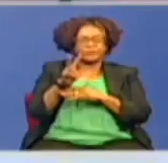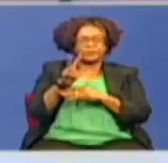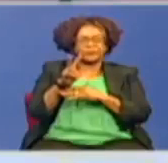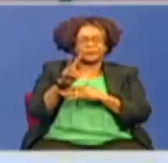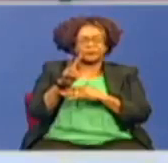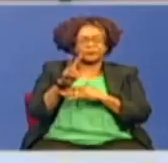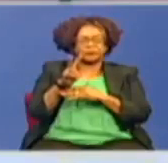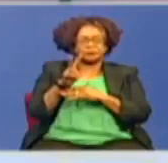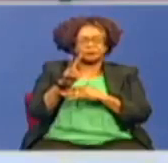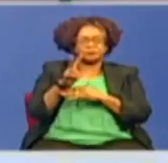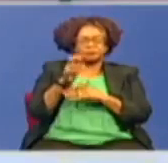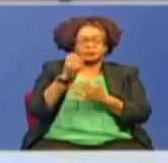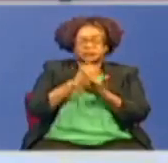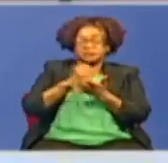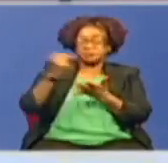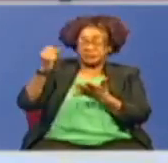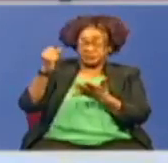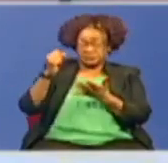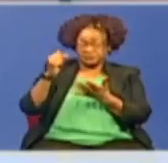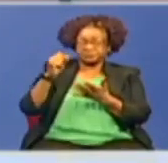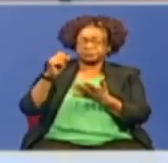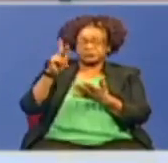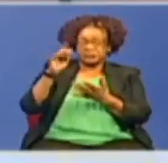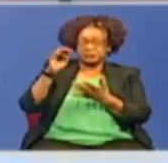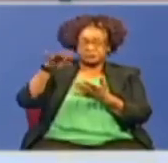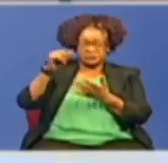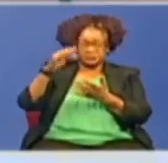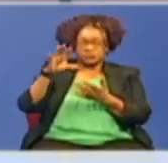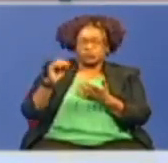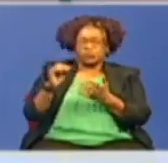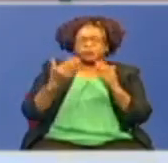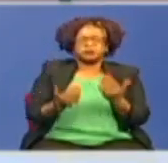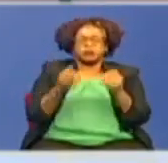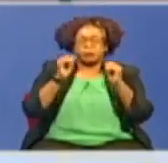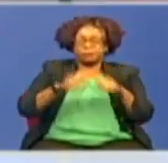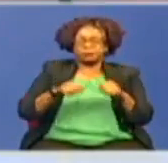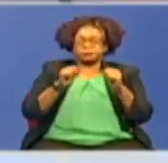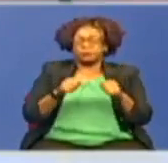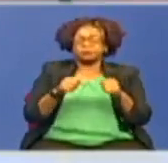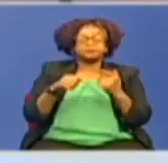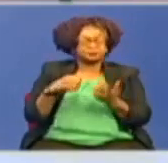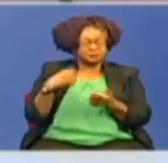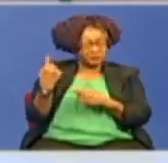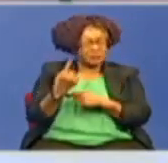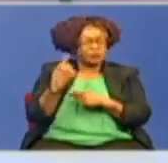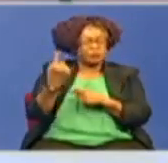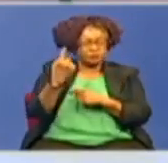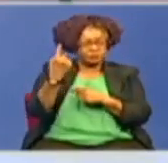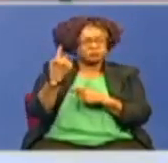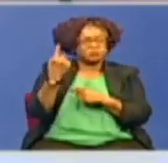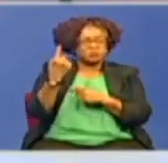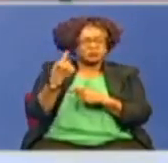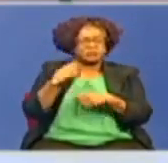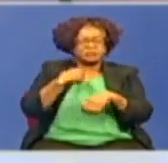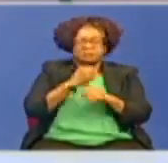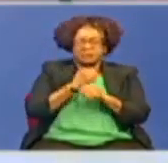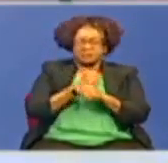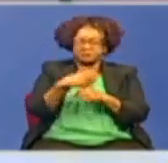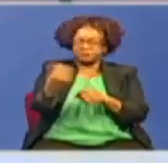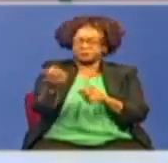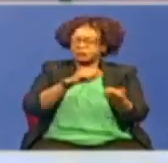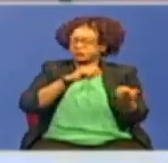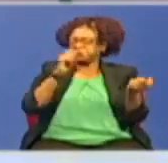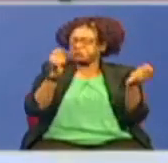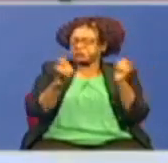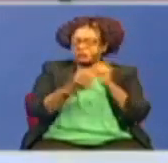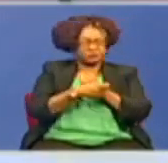Suspended KEMSA CEO Jonah Manjari may now be drifting alone at sea after he made a dramatic U-turn on